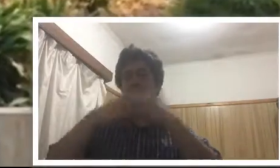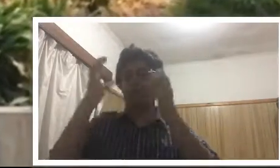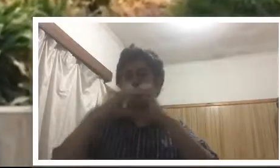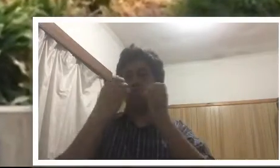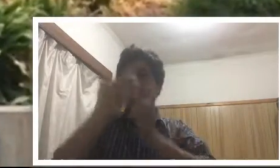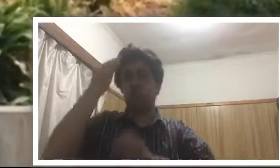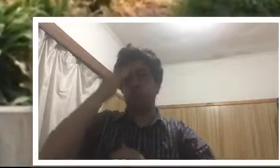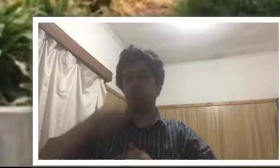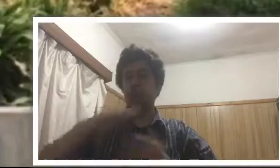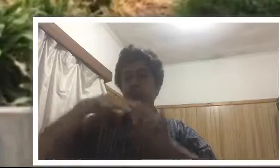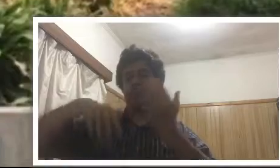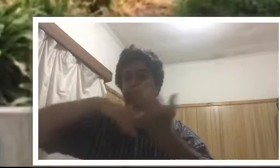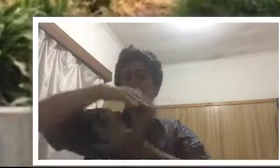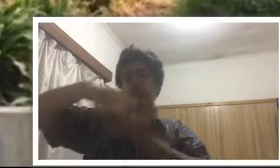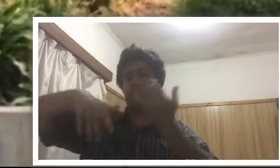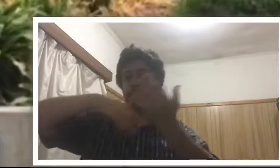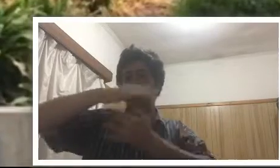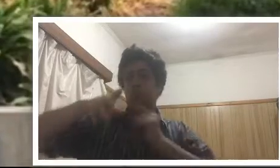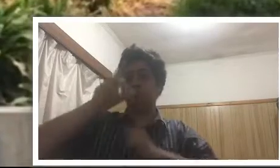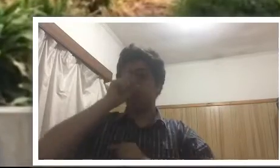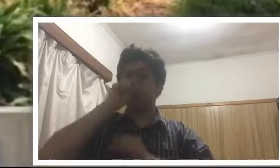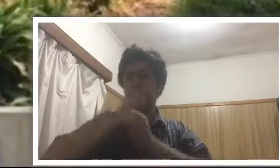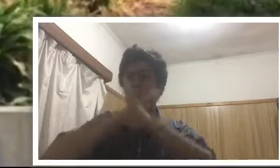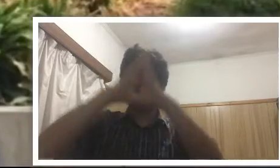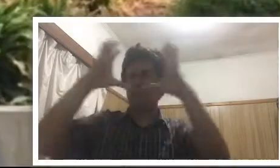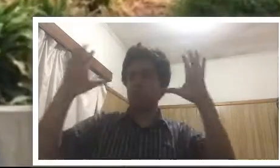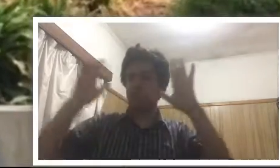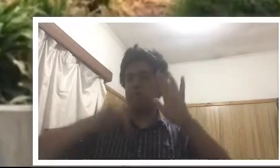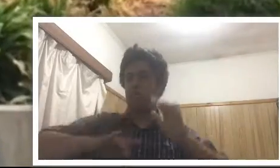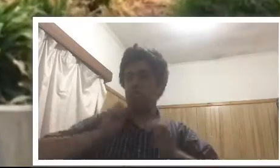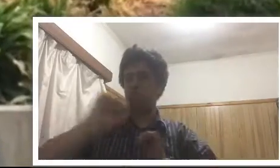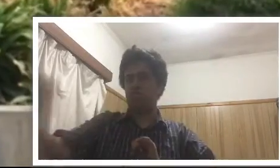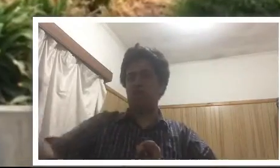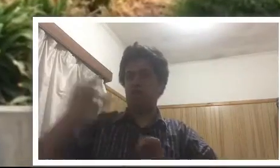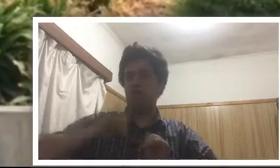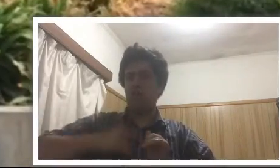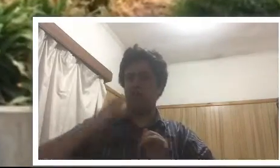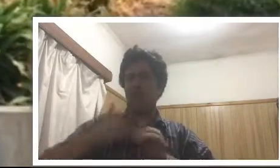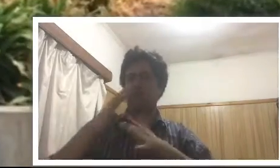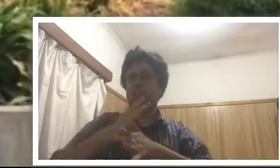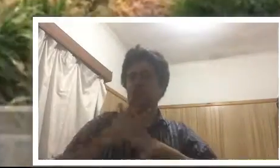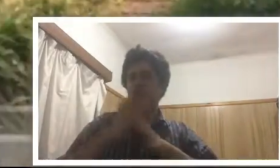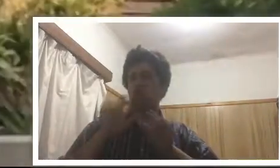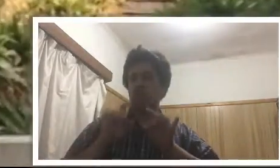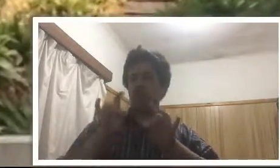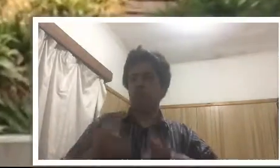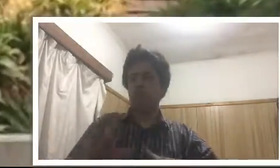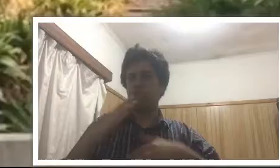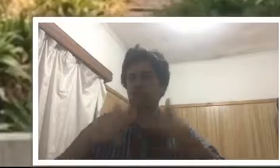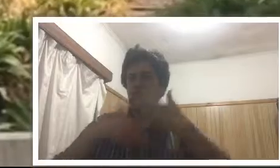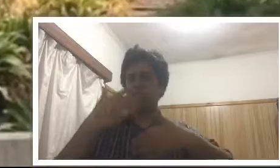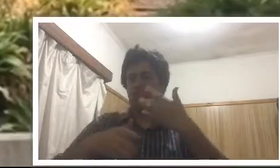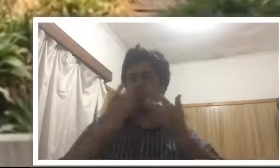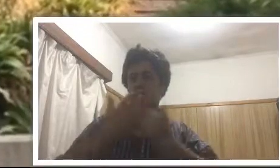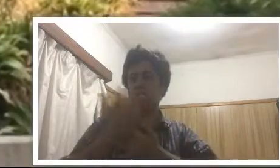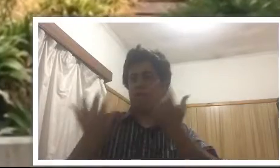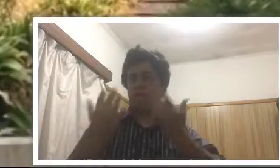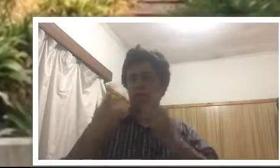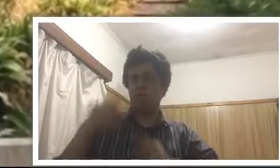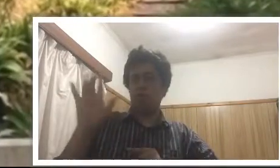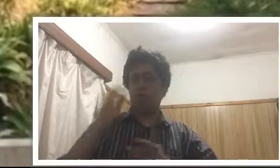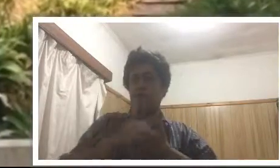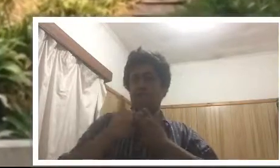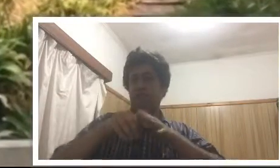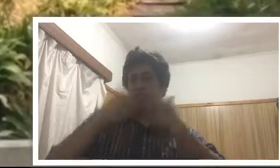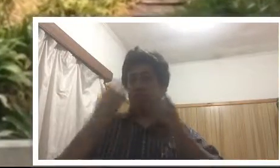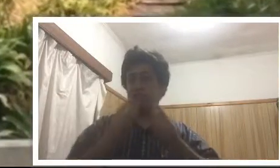to imagine the ways of life for Indigenous Australians, comparing their everyday materials to what we have now. This comparison will be done by